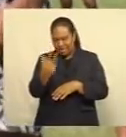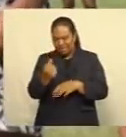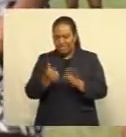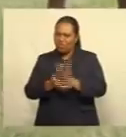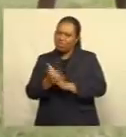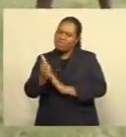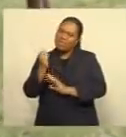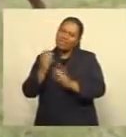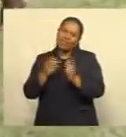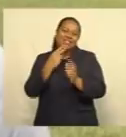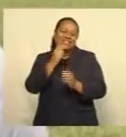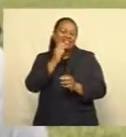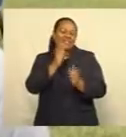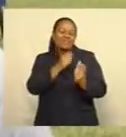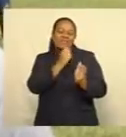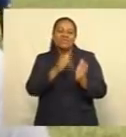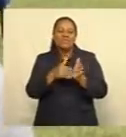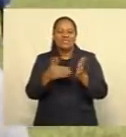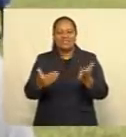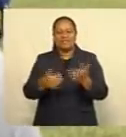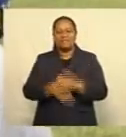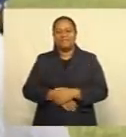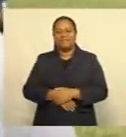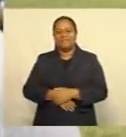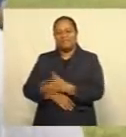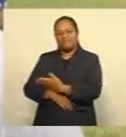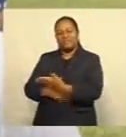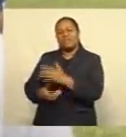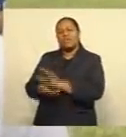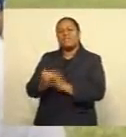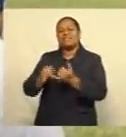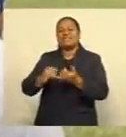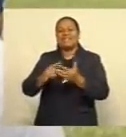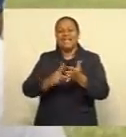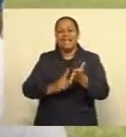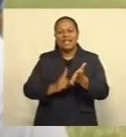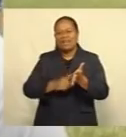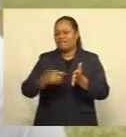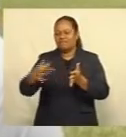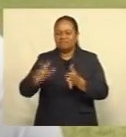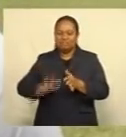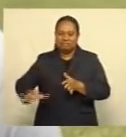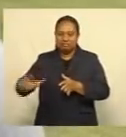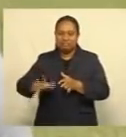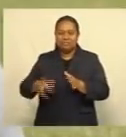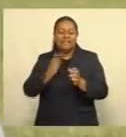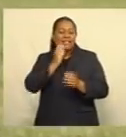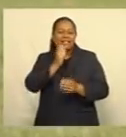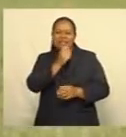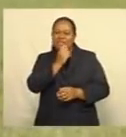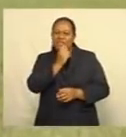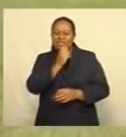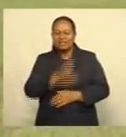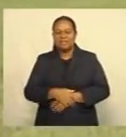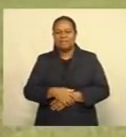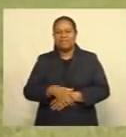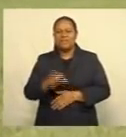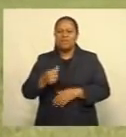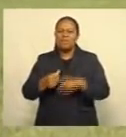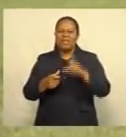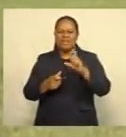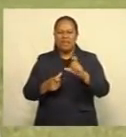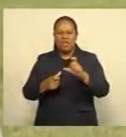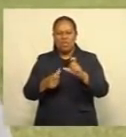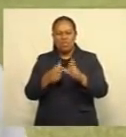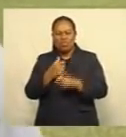Tavyuni. I'm with Naselesele Rugby and we in the Wainikeli Sub-Union, coming from the Conroe Rugby